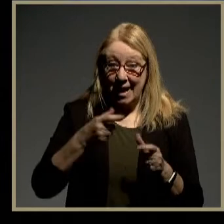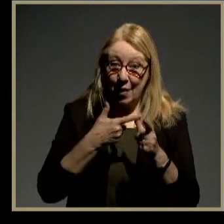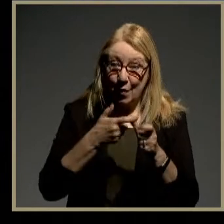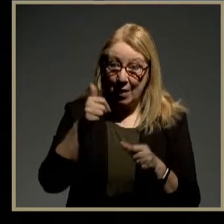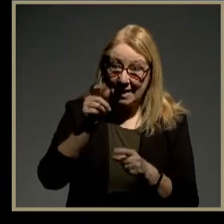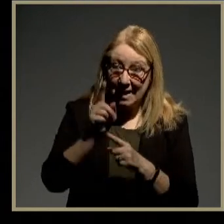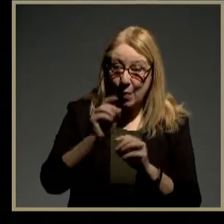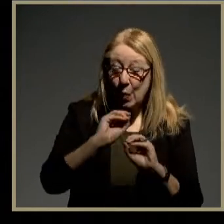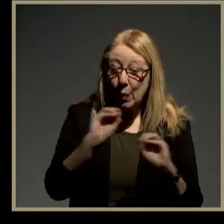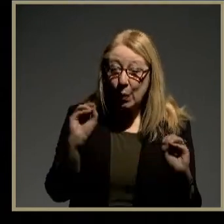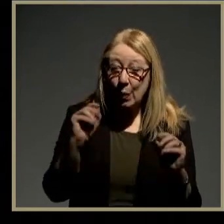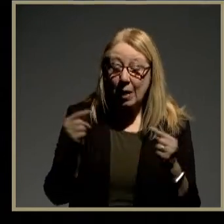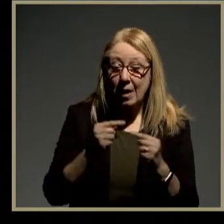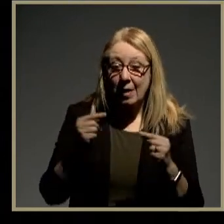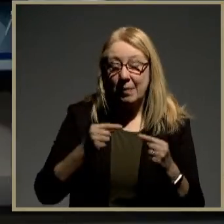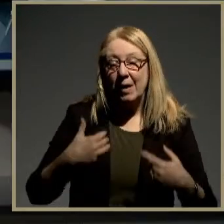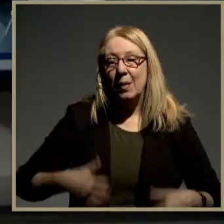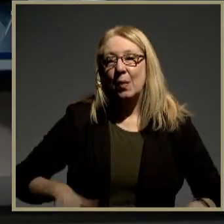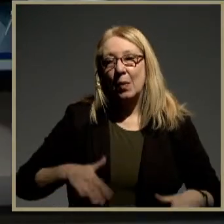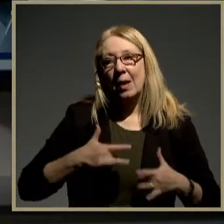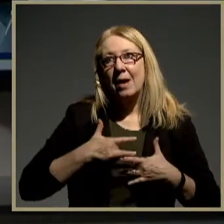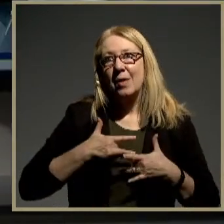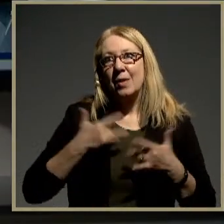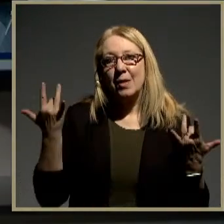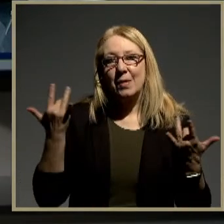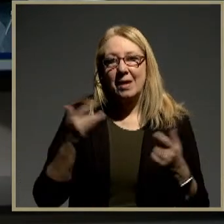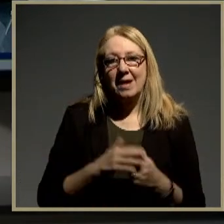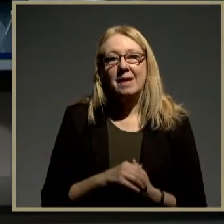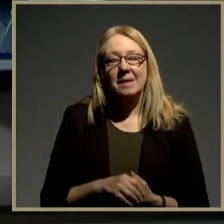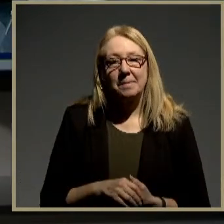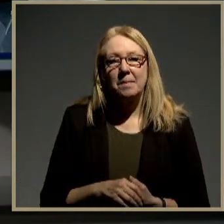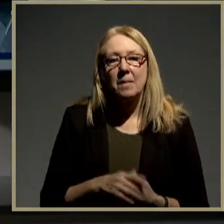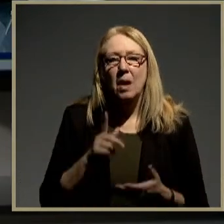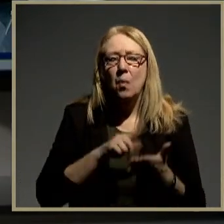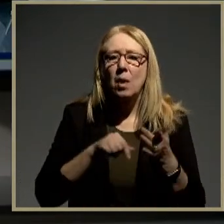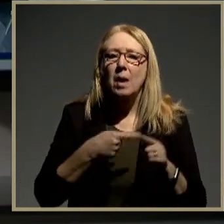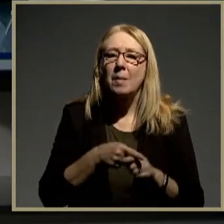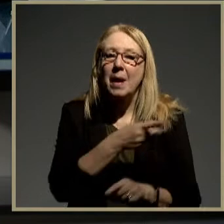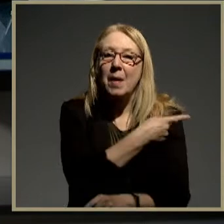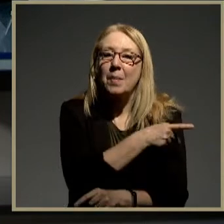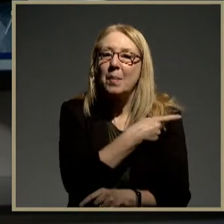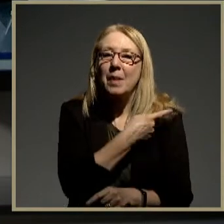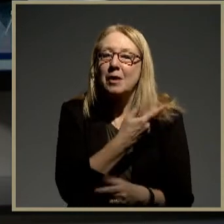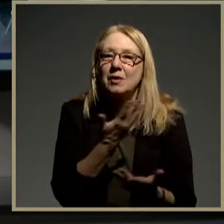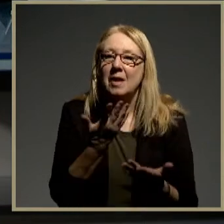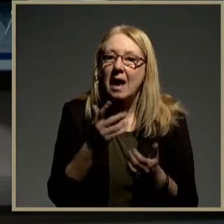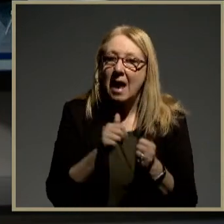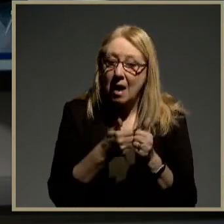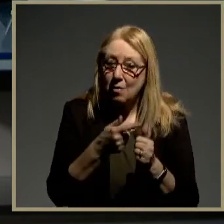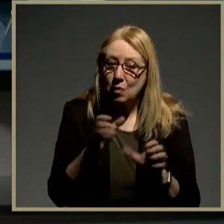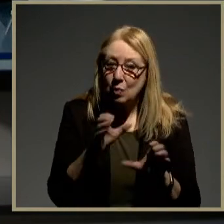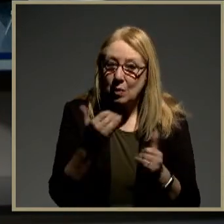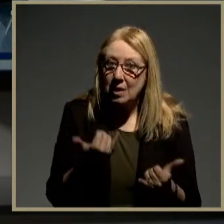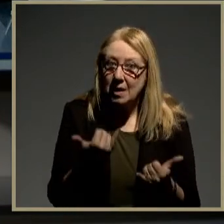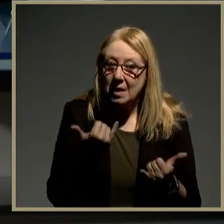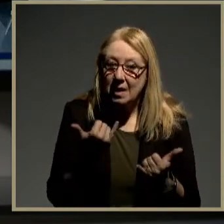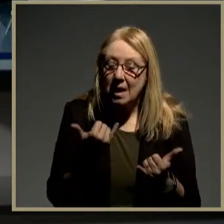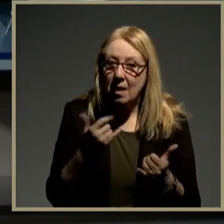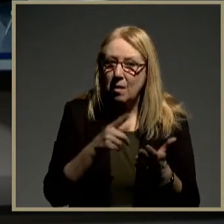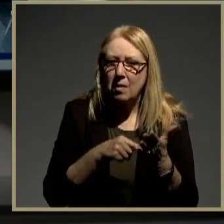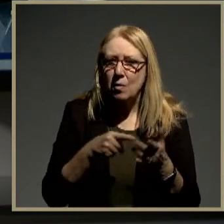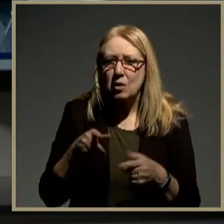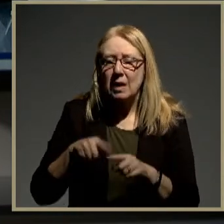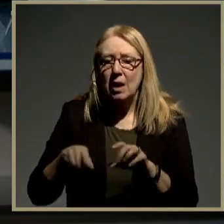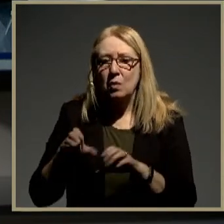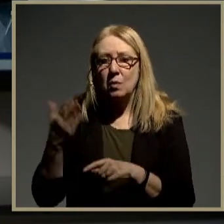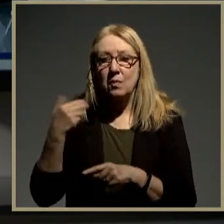without pain was priceless. Well, how about a patient progress report? What is she able to do now that she couldn't do